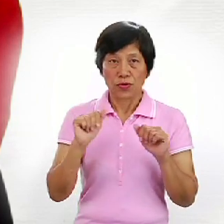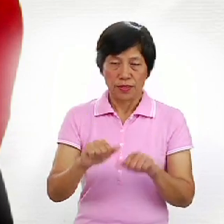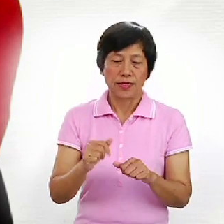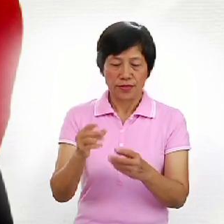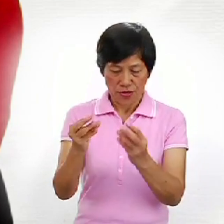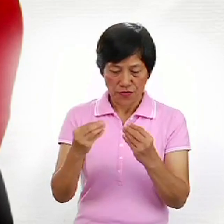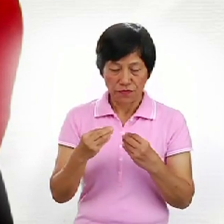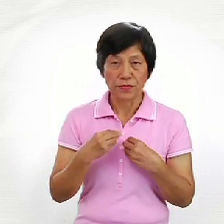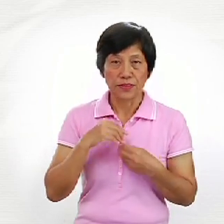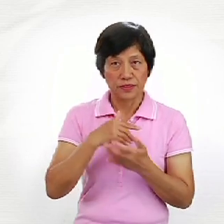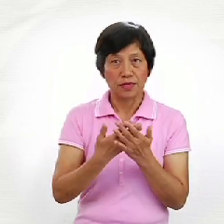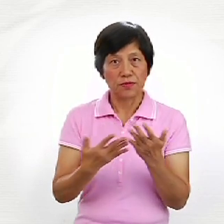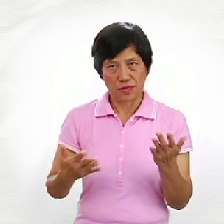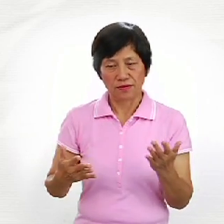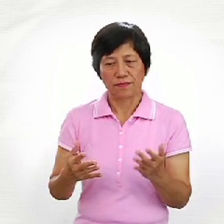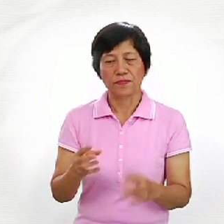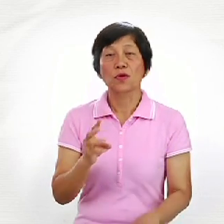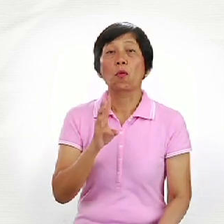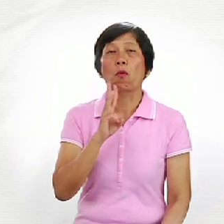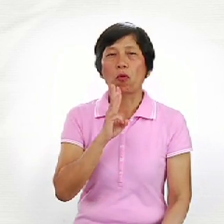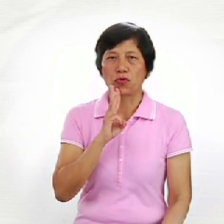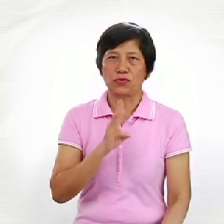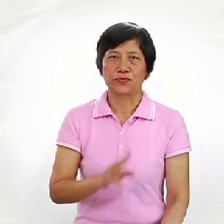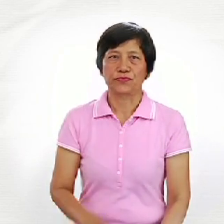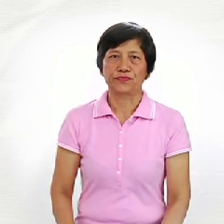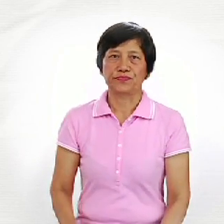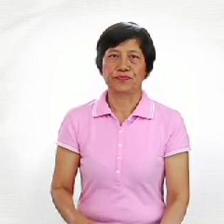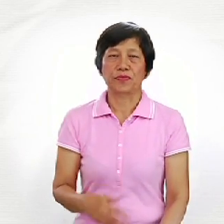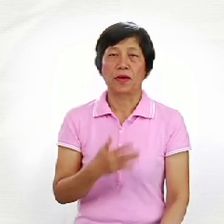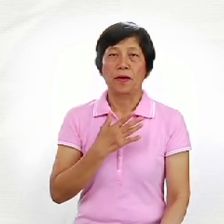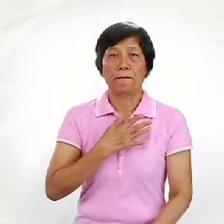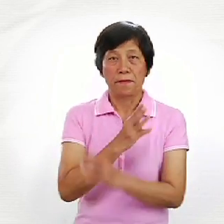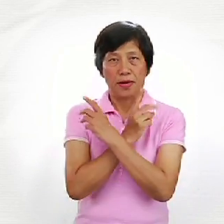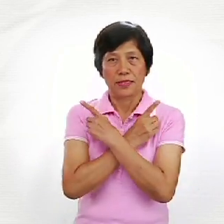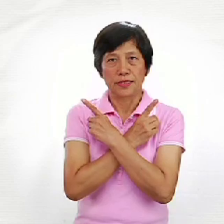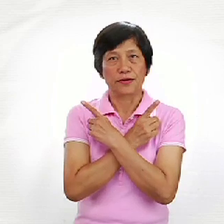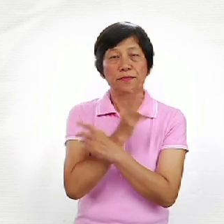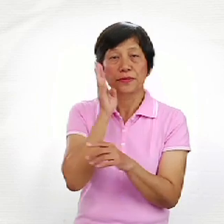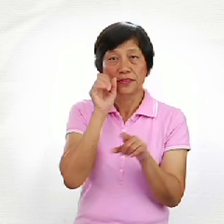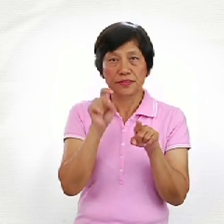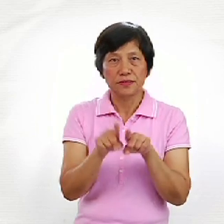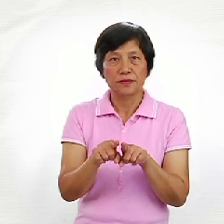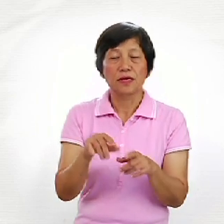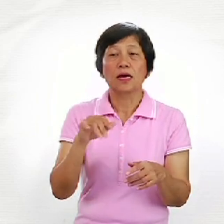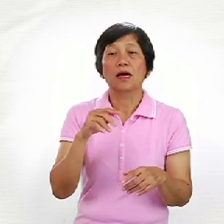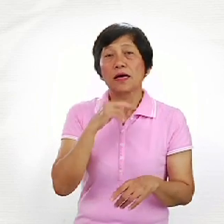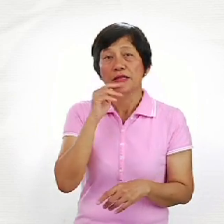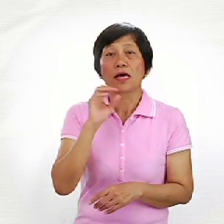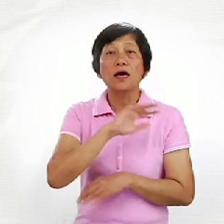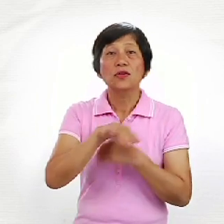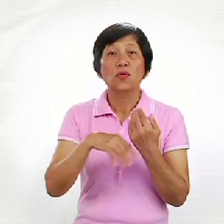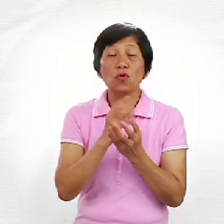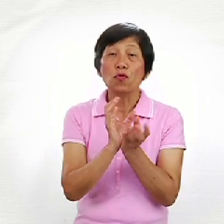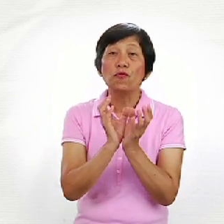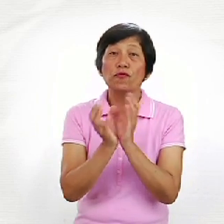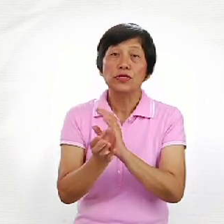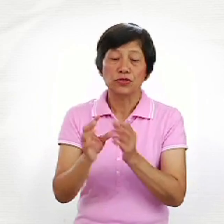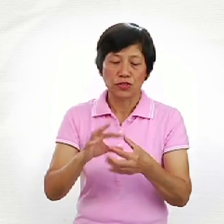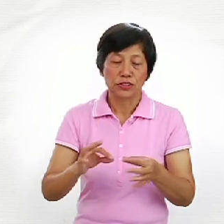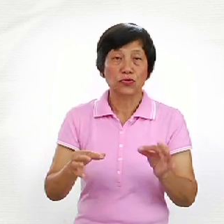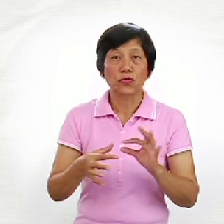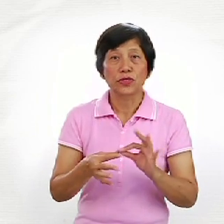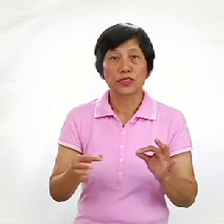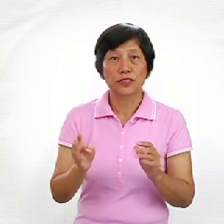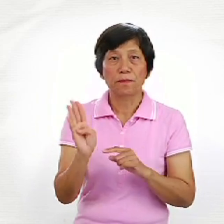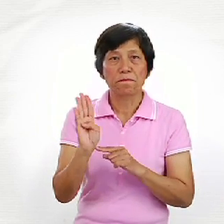Water. My dear brothers and sisters, not all conversion stories